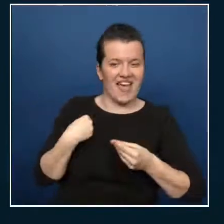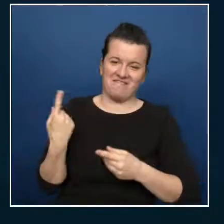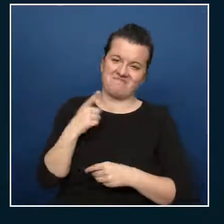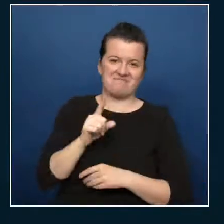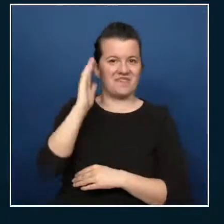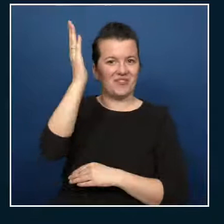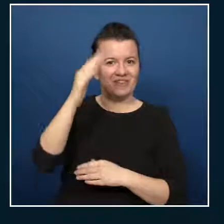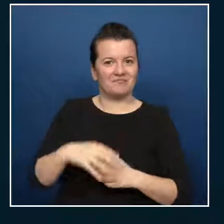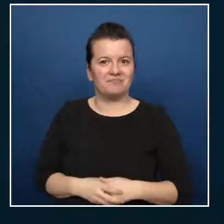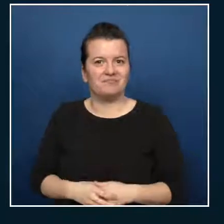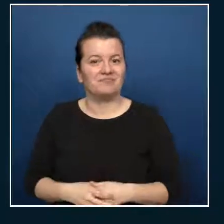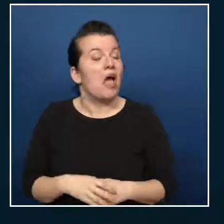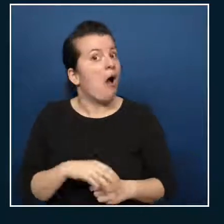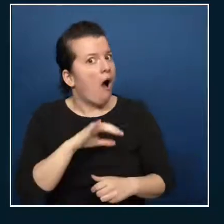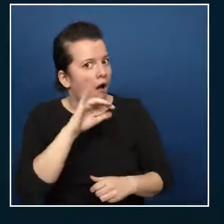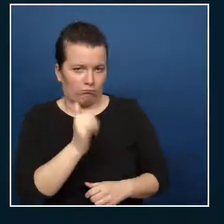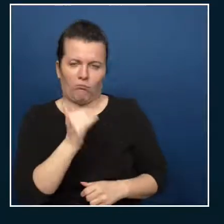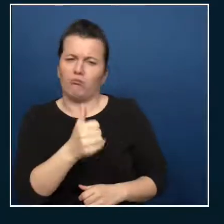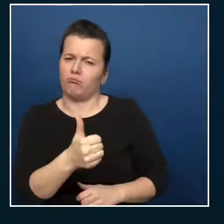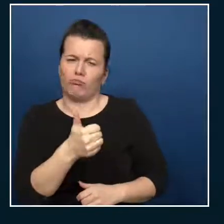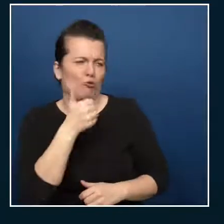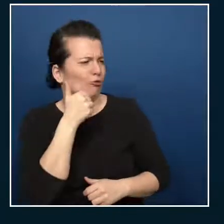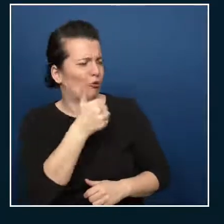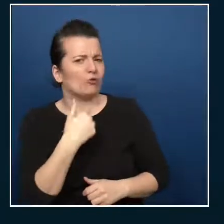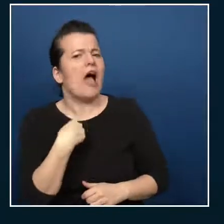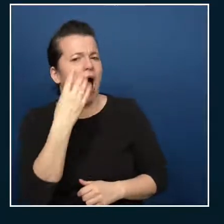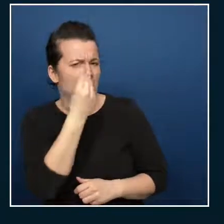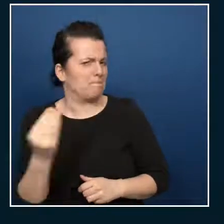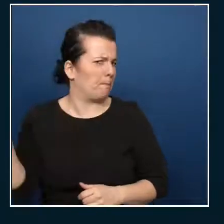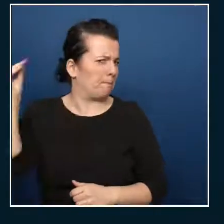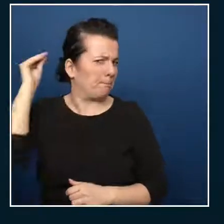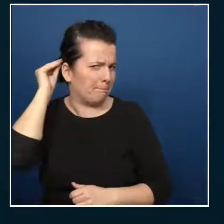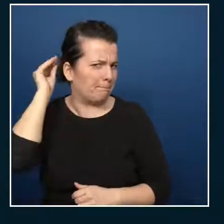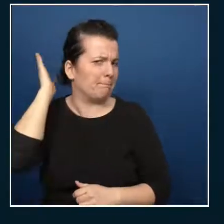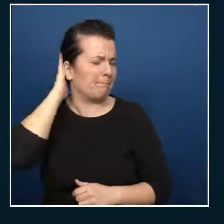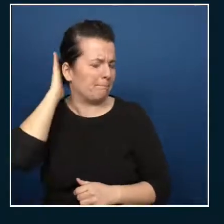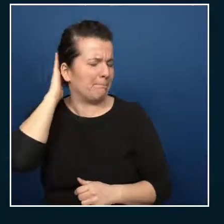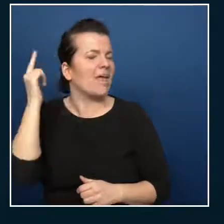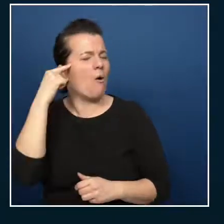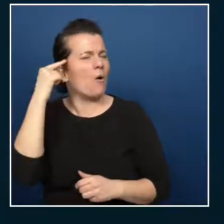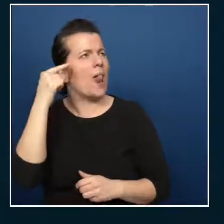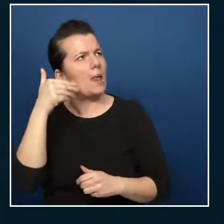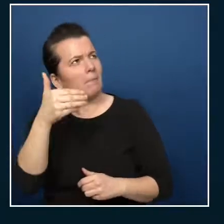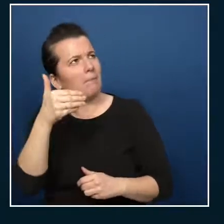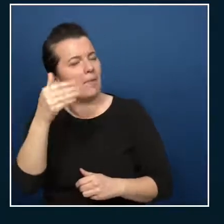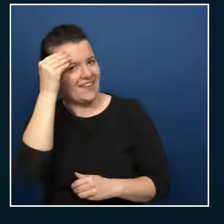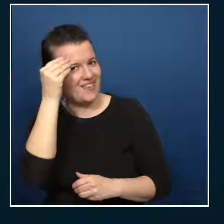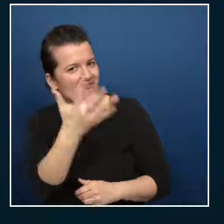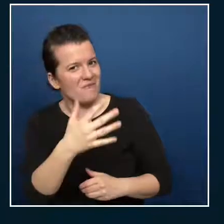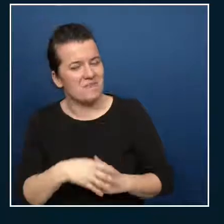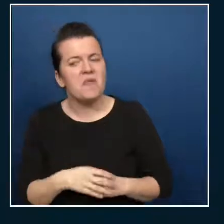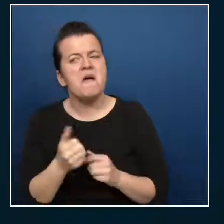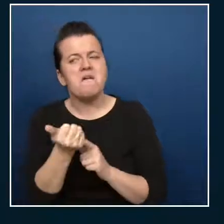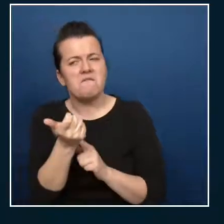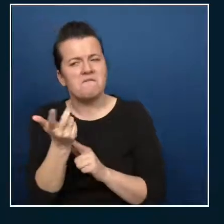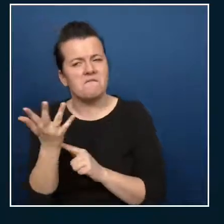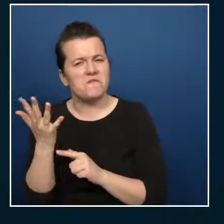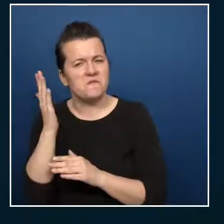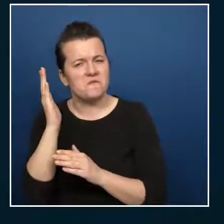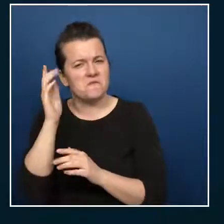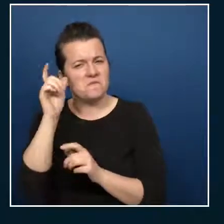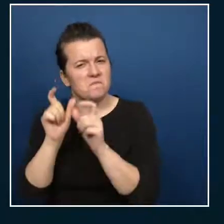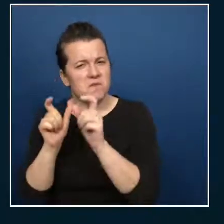That's a great idea. I'll keep that in mind, and I'll let you know. I have a few people that might be